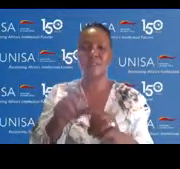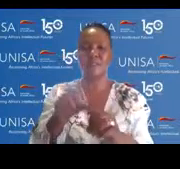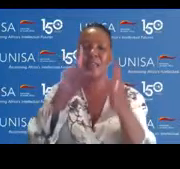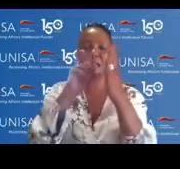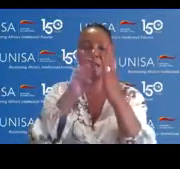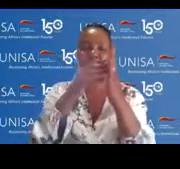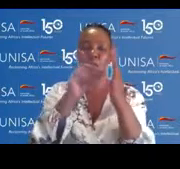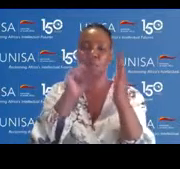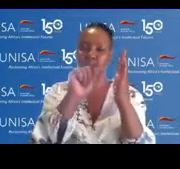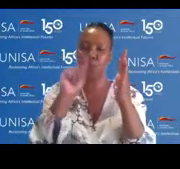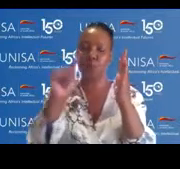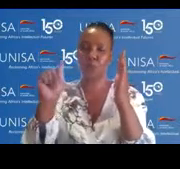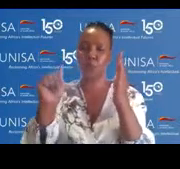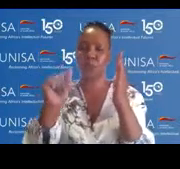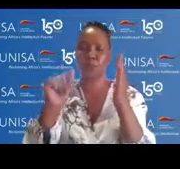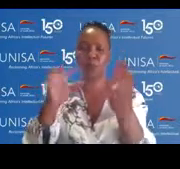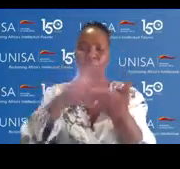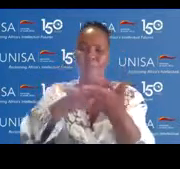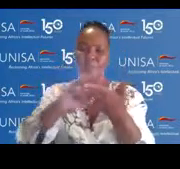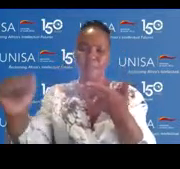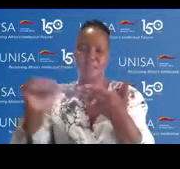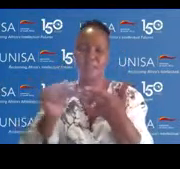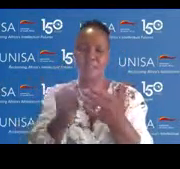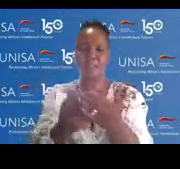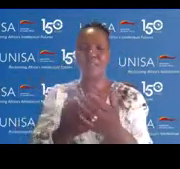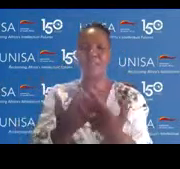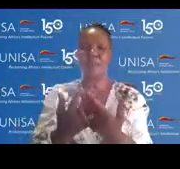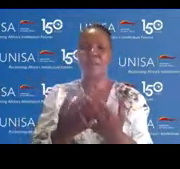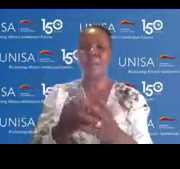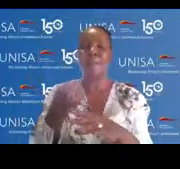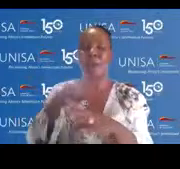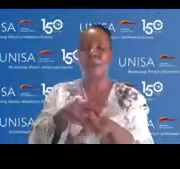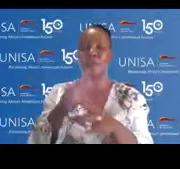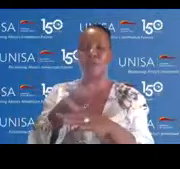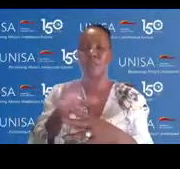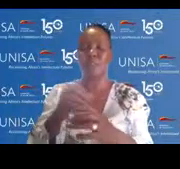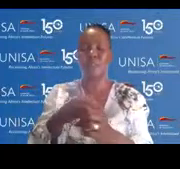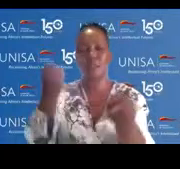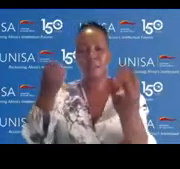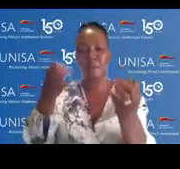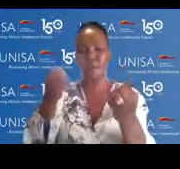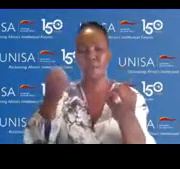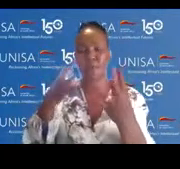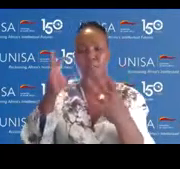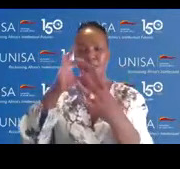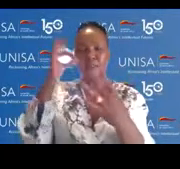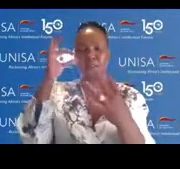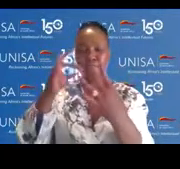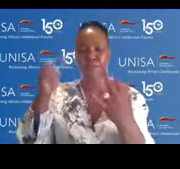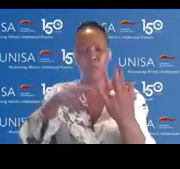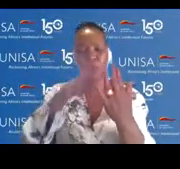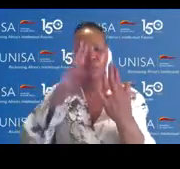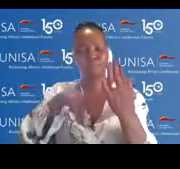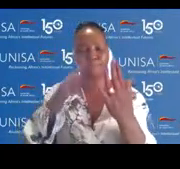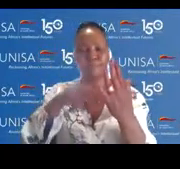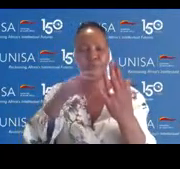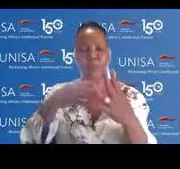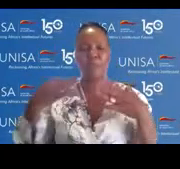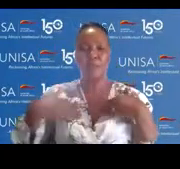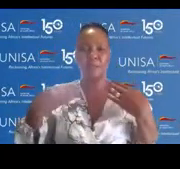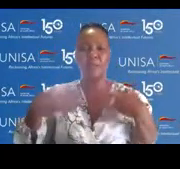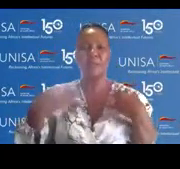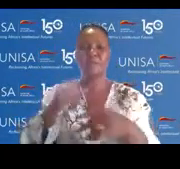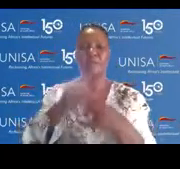delete browsing data, and then you can just go check all the options out for yourself. If you're happy with all those, then you just click on